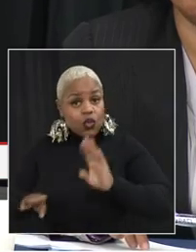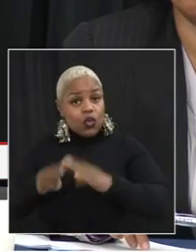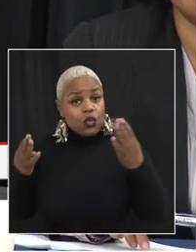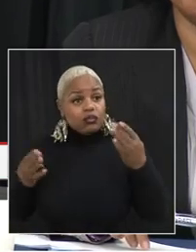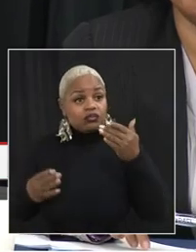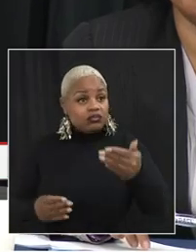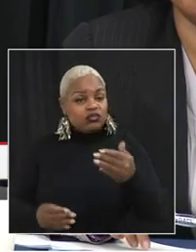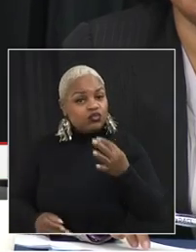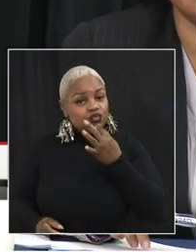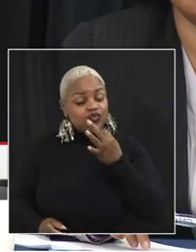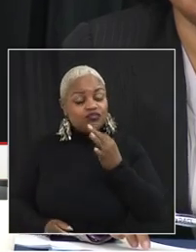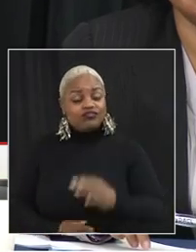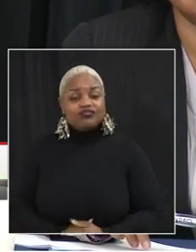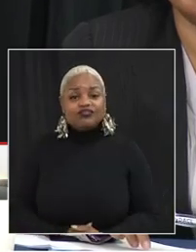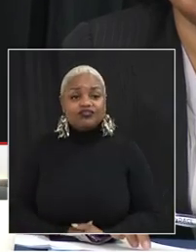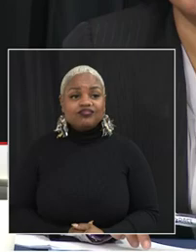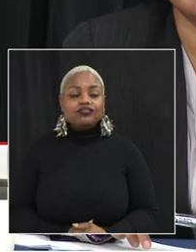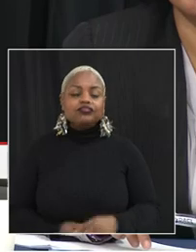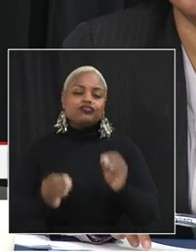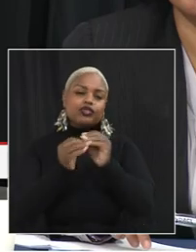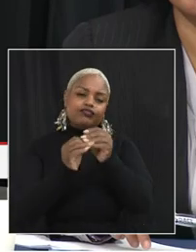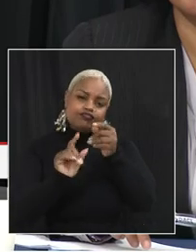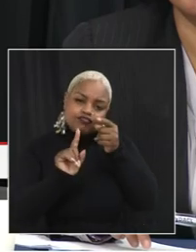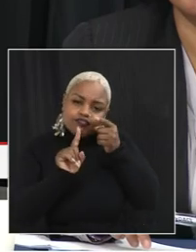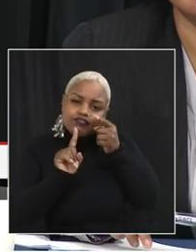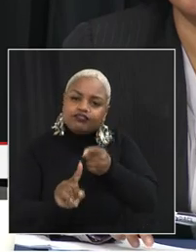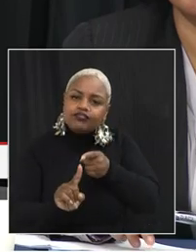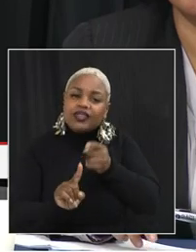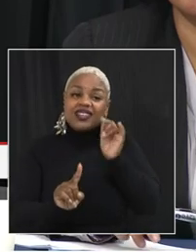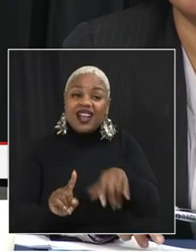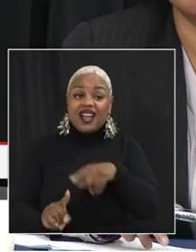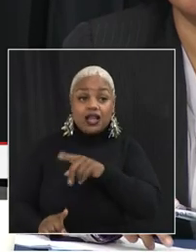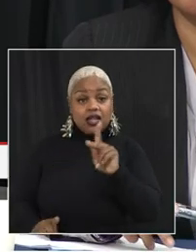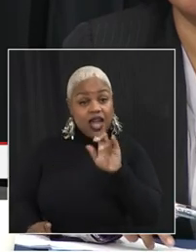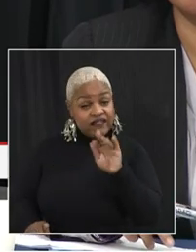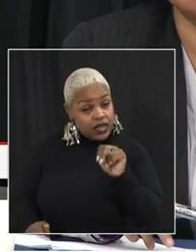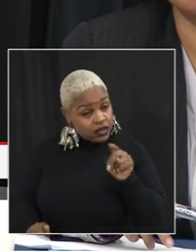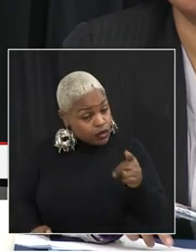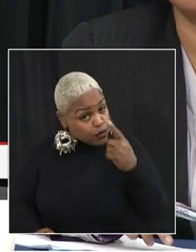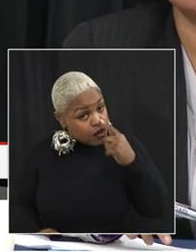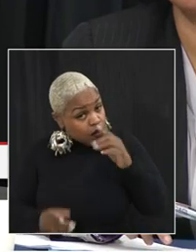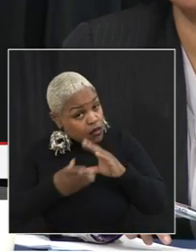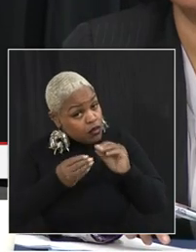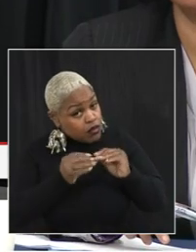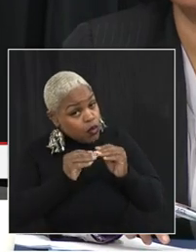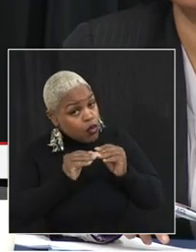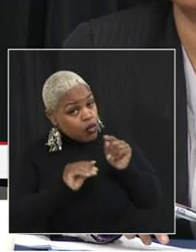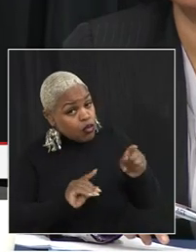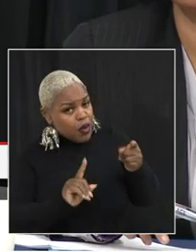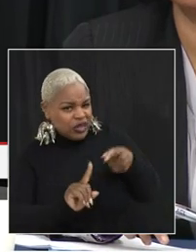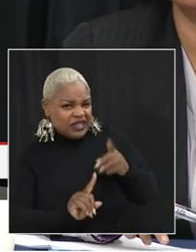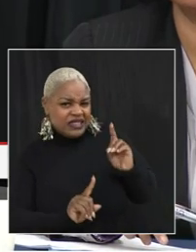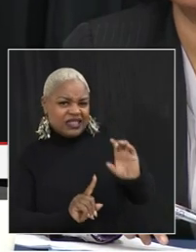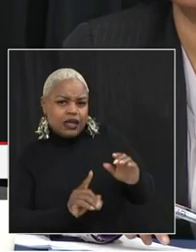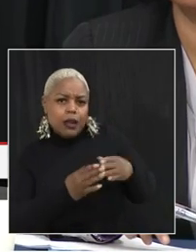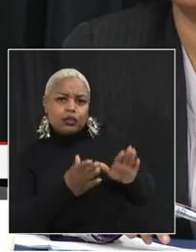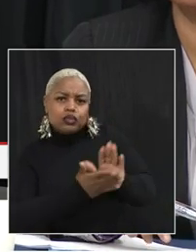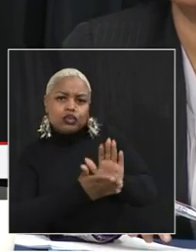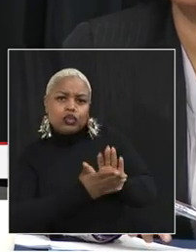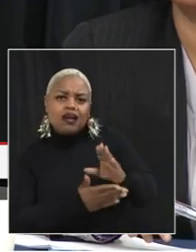more specifically, Kevin, I want Kevin to kind of speak with how DCPS and the public charter